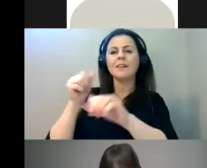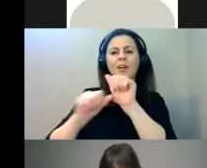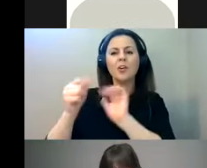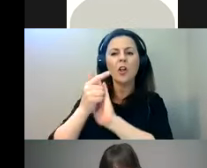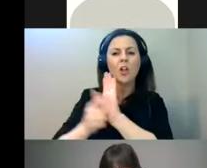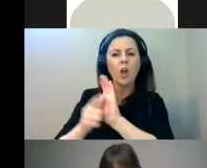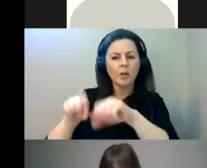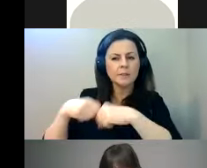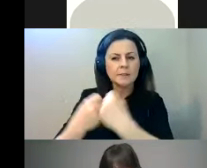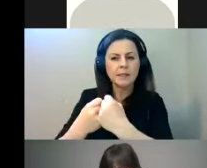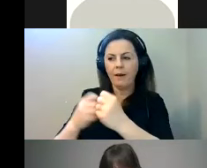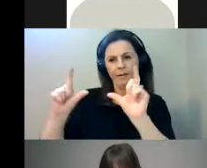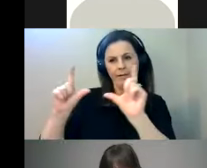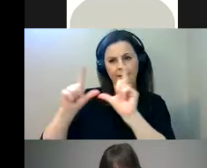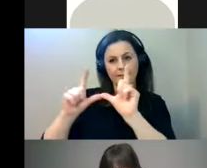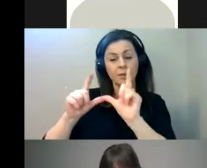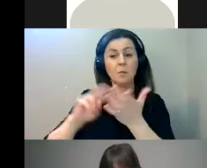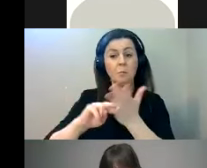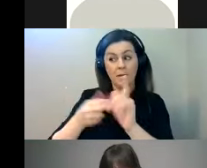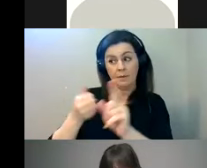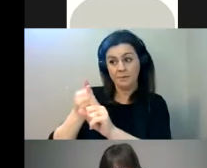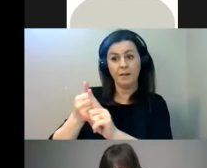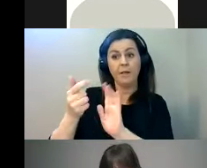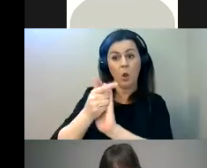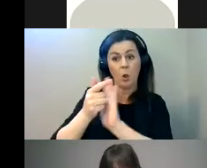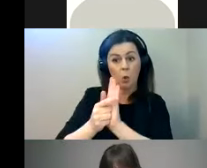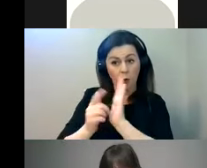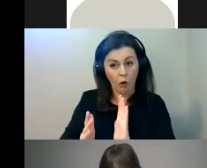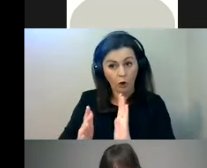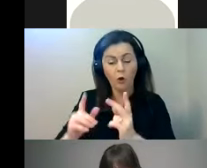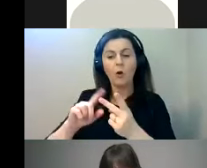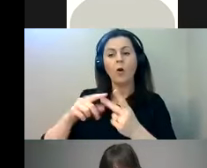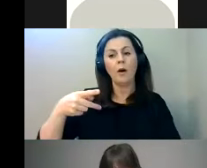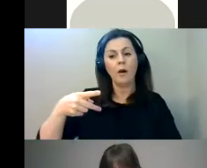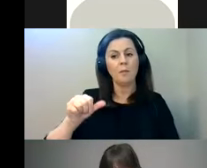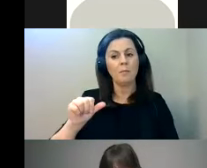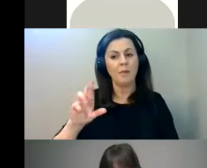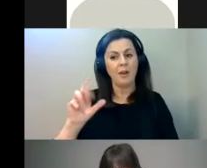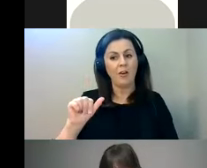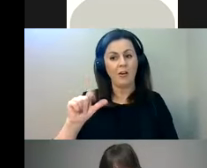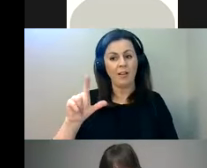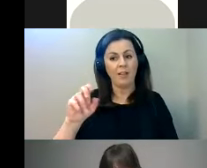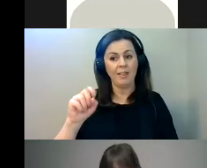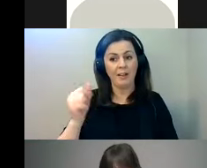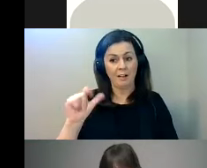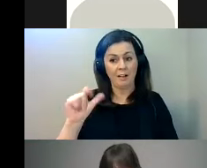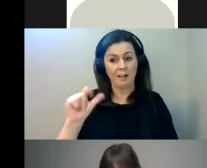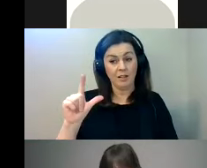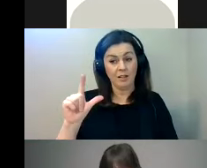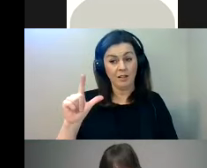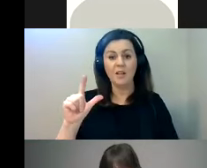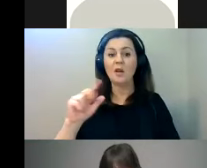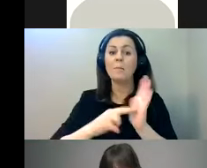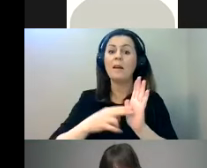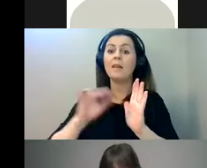a lawyer or a paralegal. The relief is temporary. Importantly, it only lasts for the duration of the